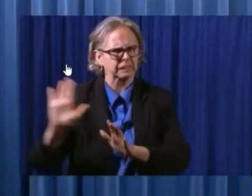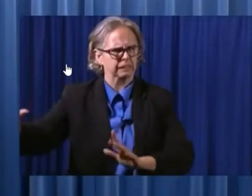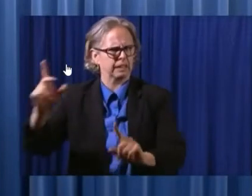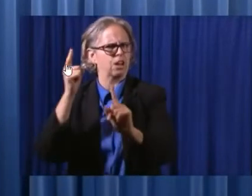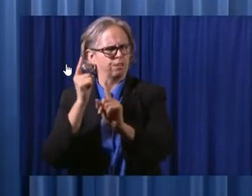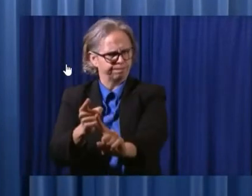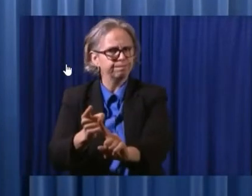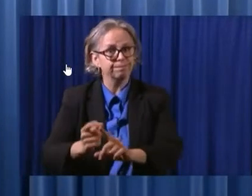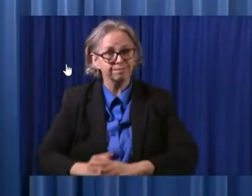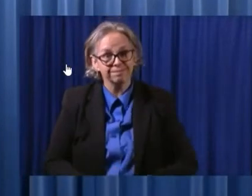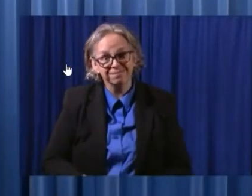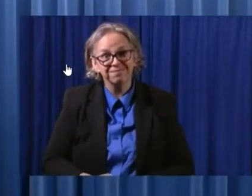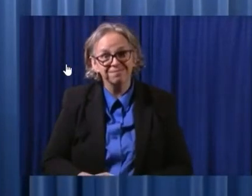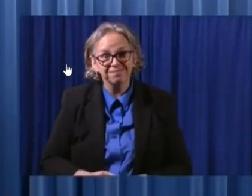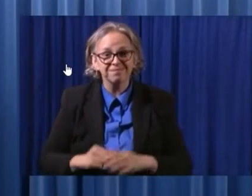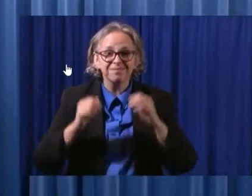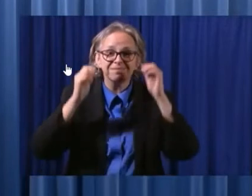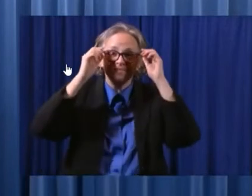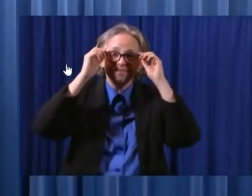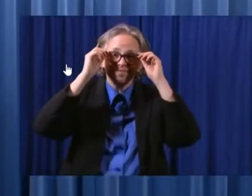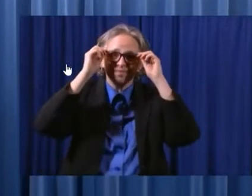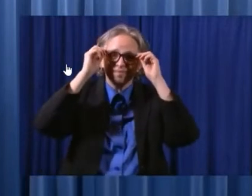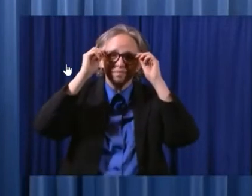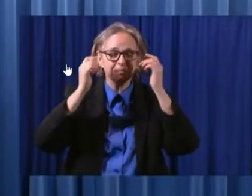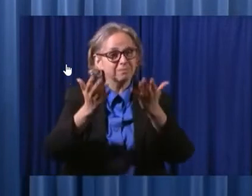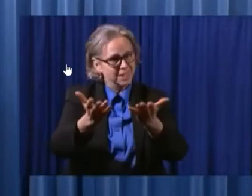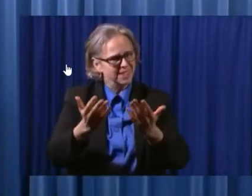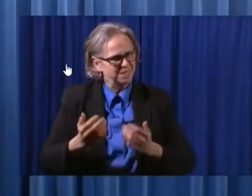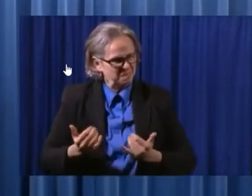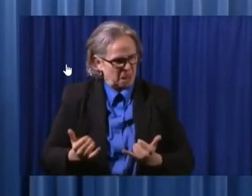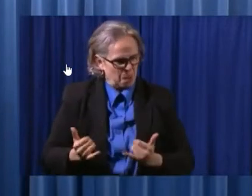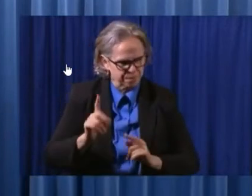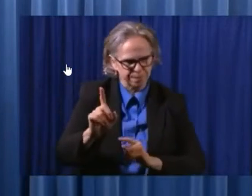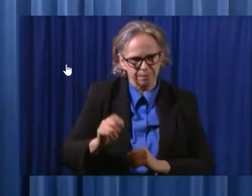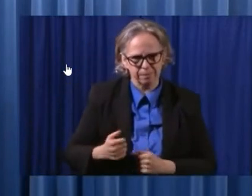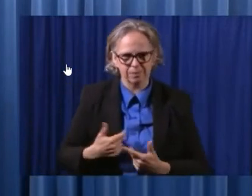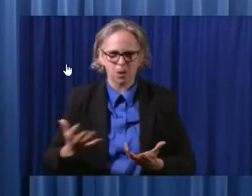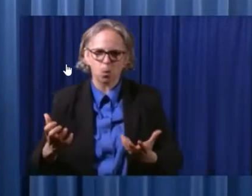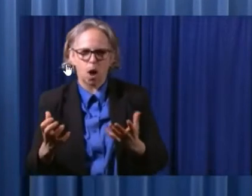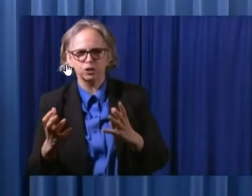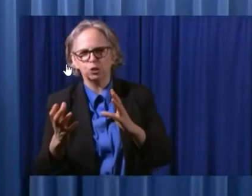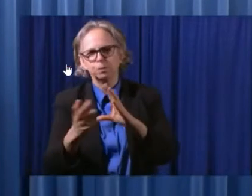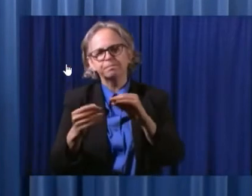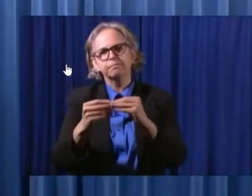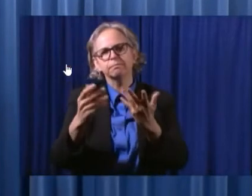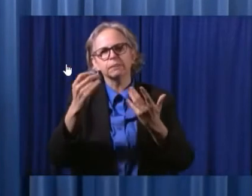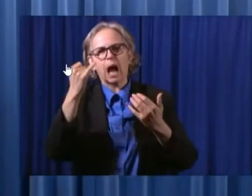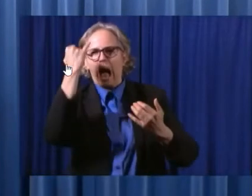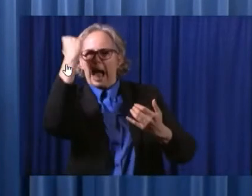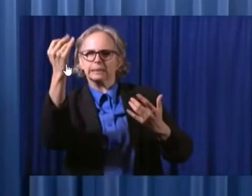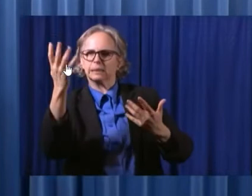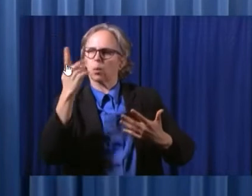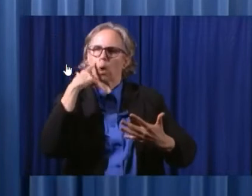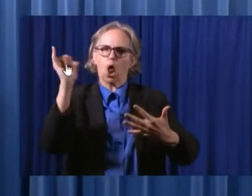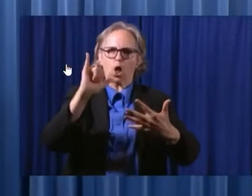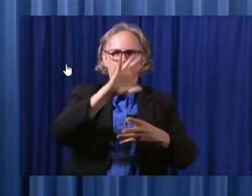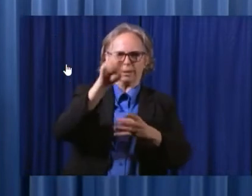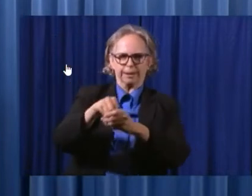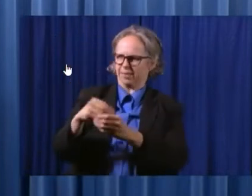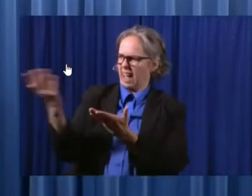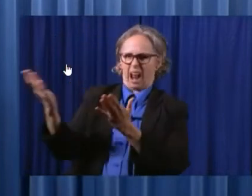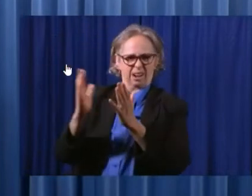Let me just say that we start with some basic principles that I think we all can agree, and they're basic